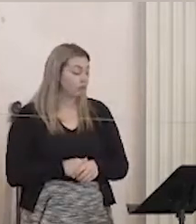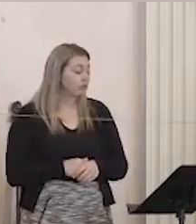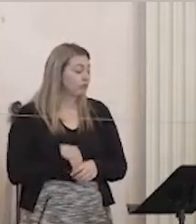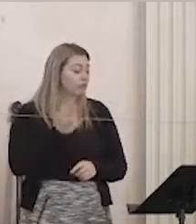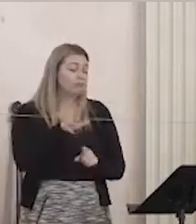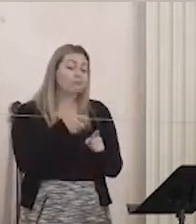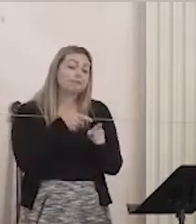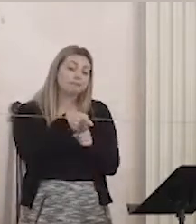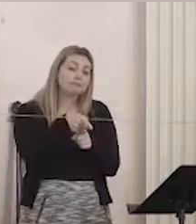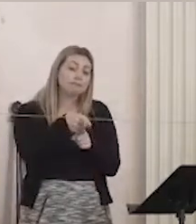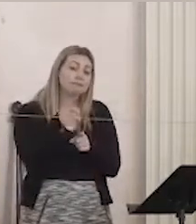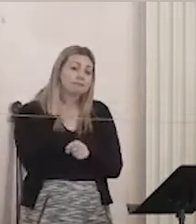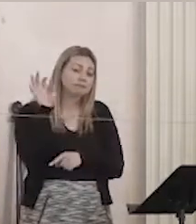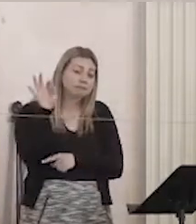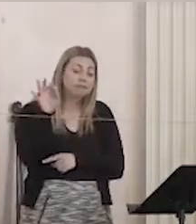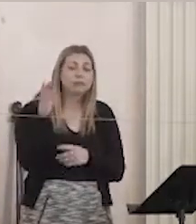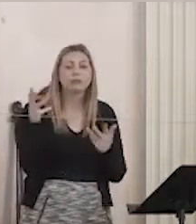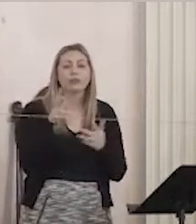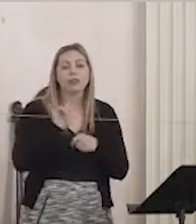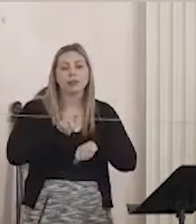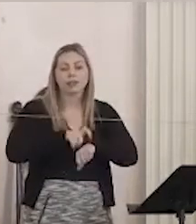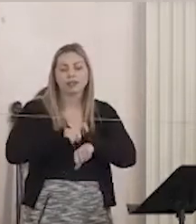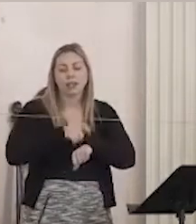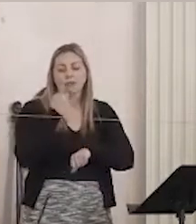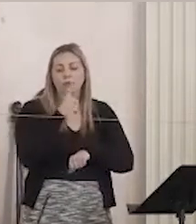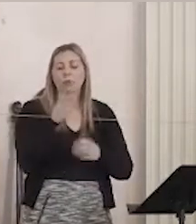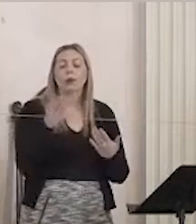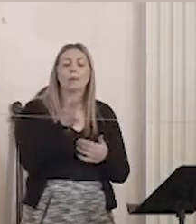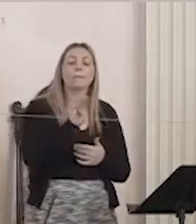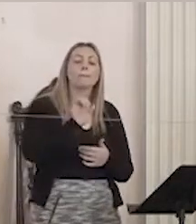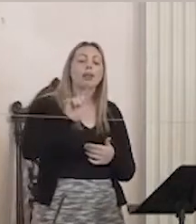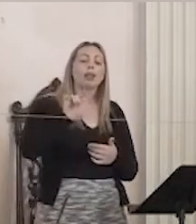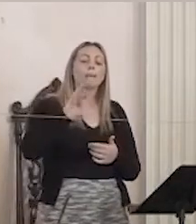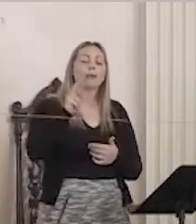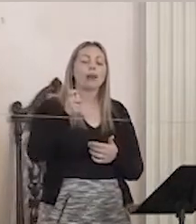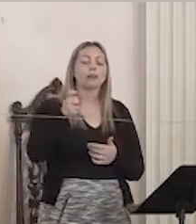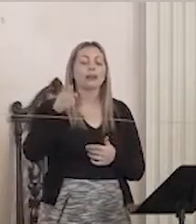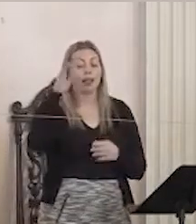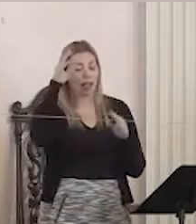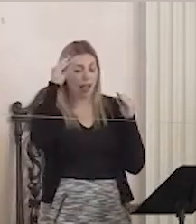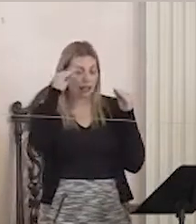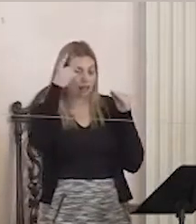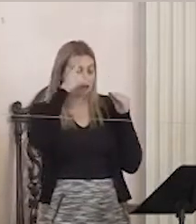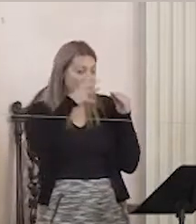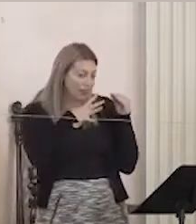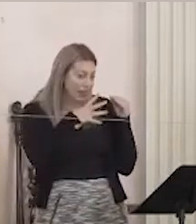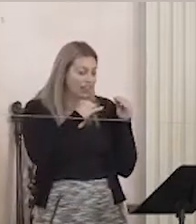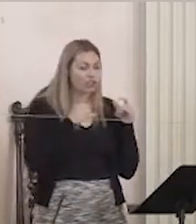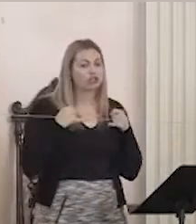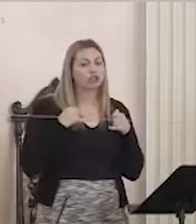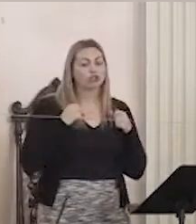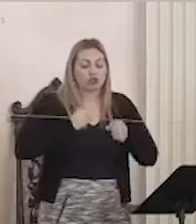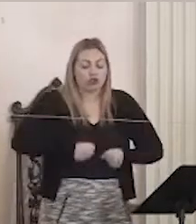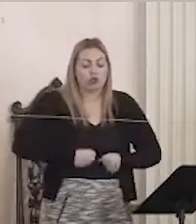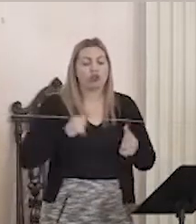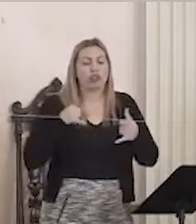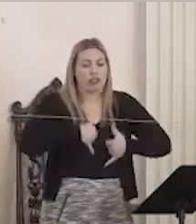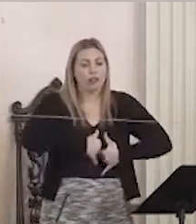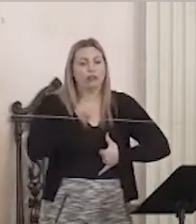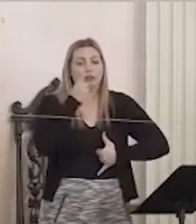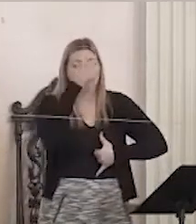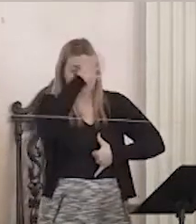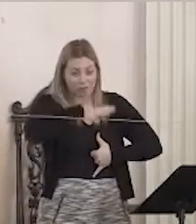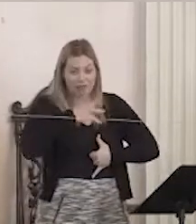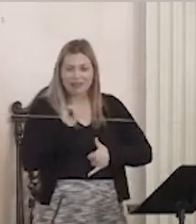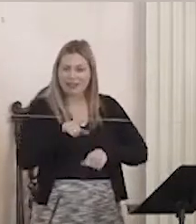His ministry was the time of pillbox hats for ladies and suit jackets for men. This